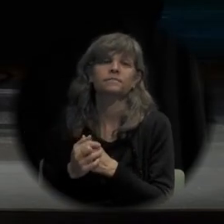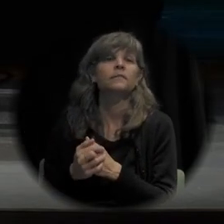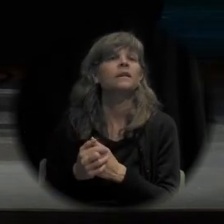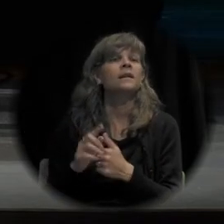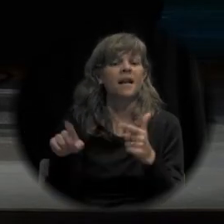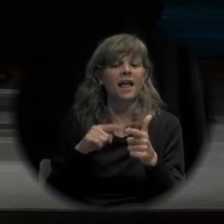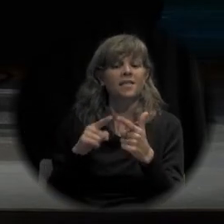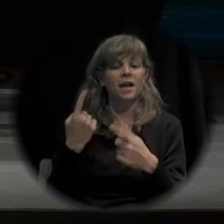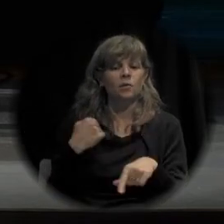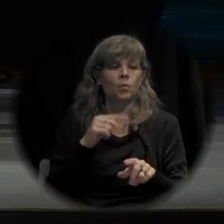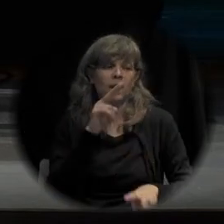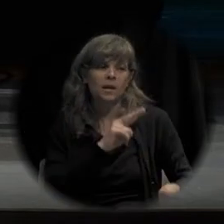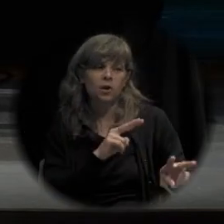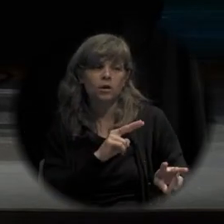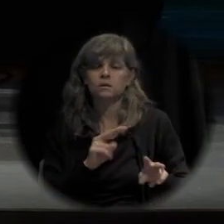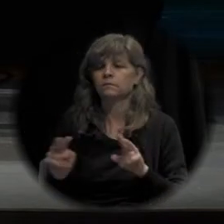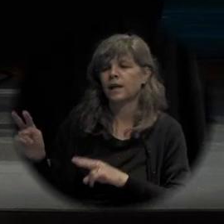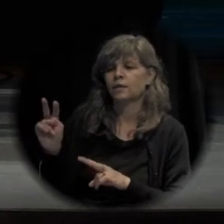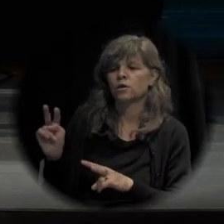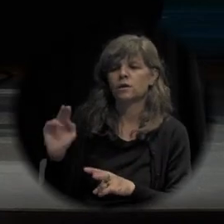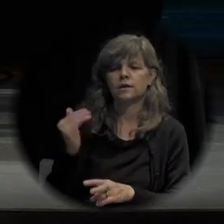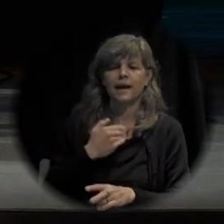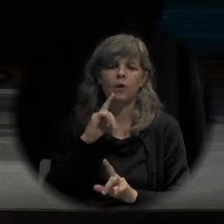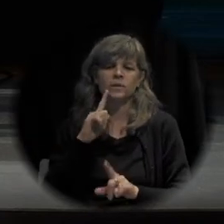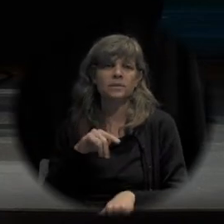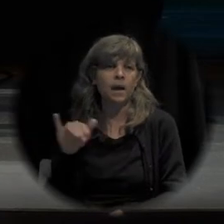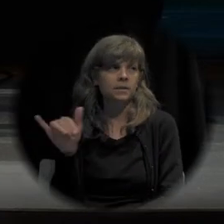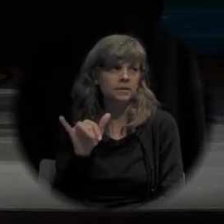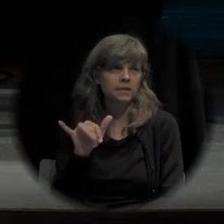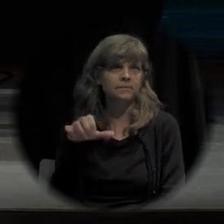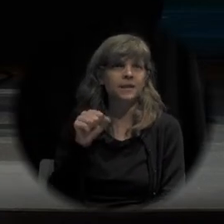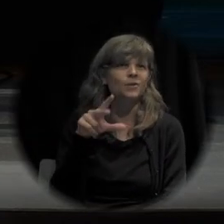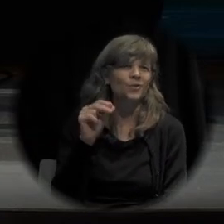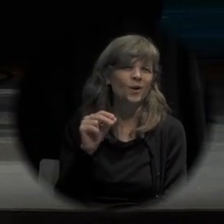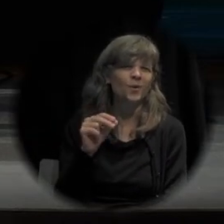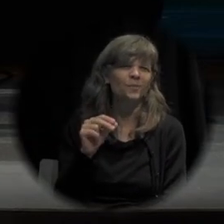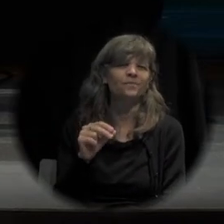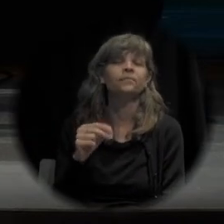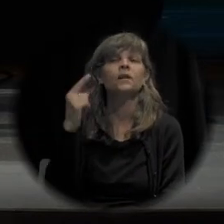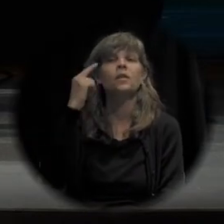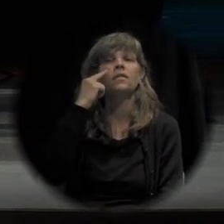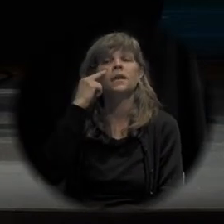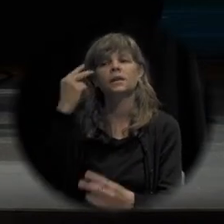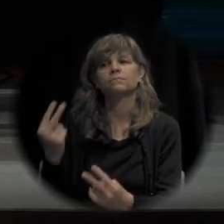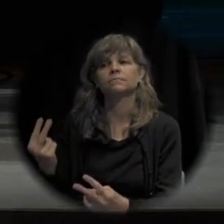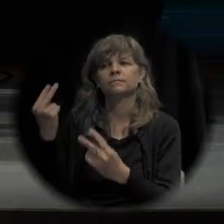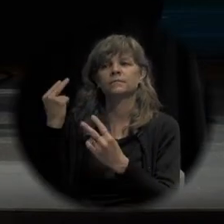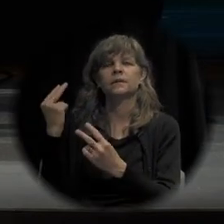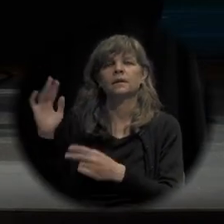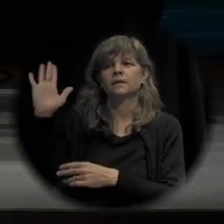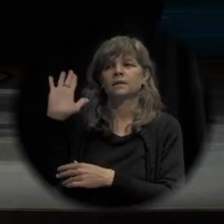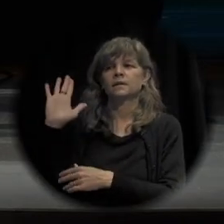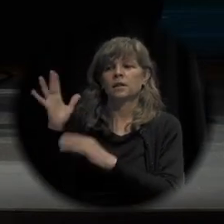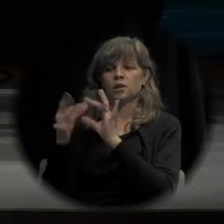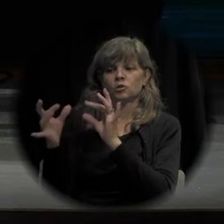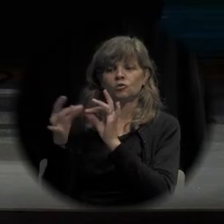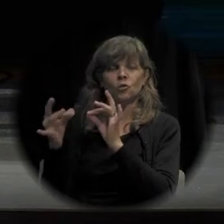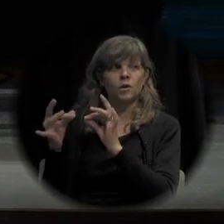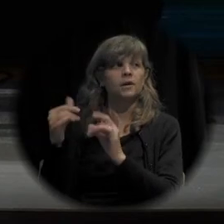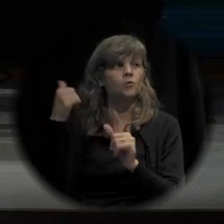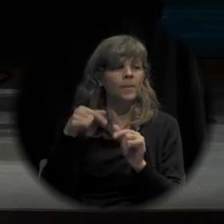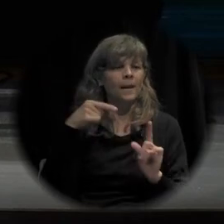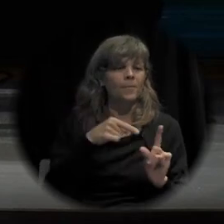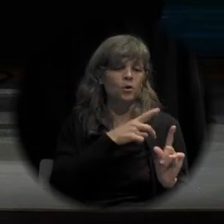to our world as well. So join me. I'd like to start with a backstory. So thinking a little bit in terms of David's life, David